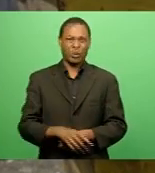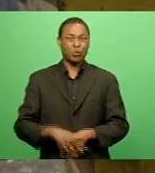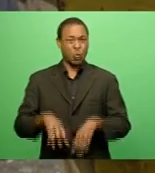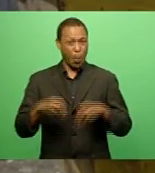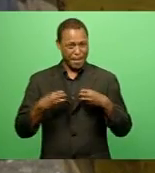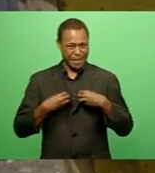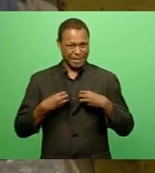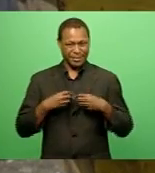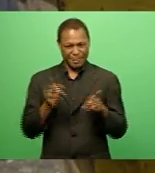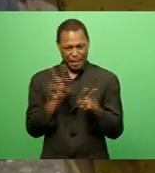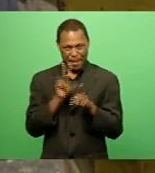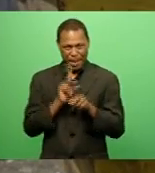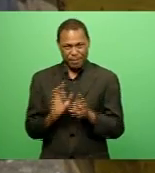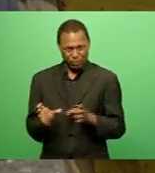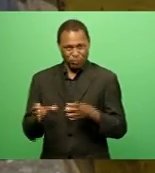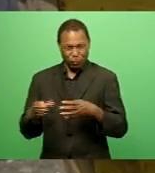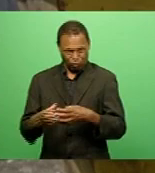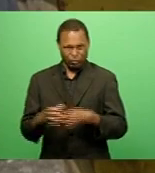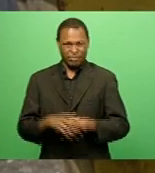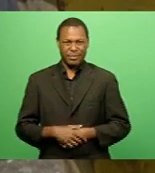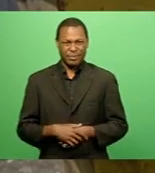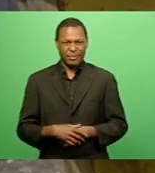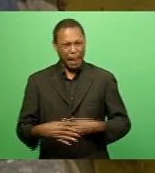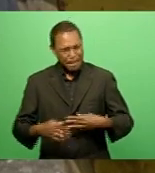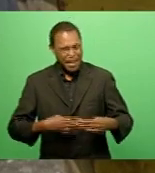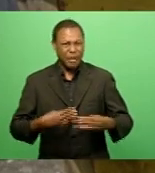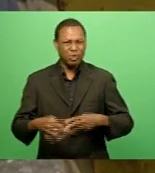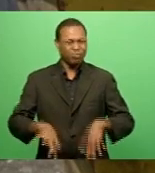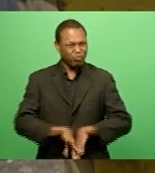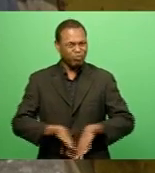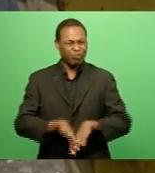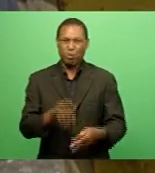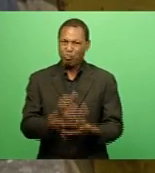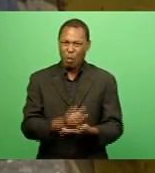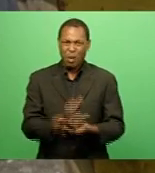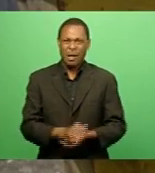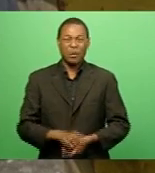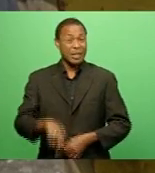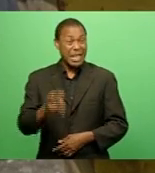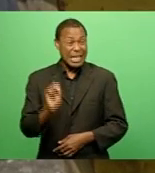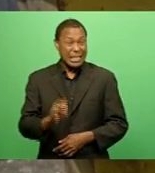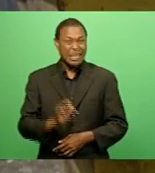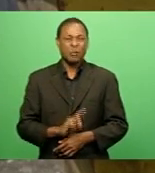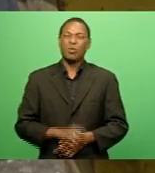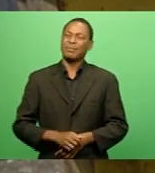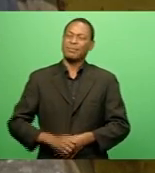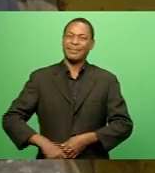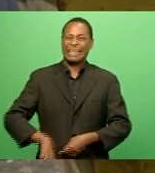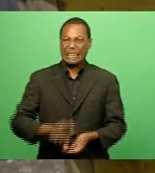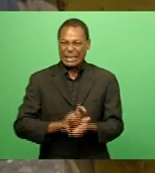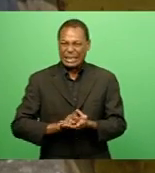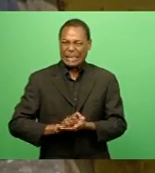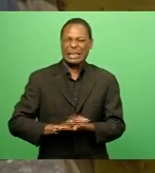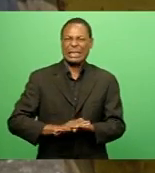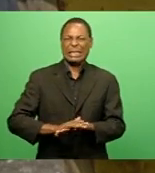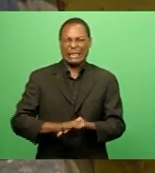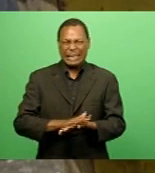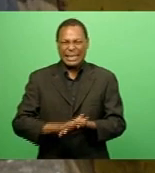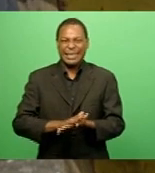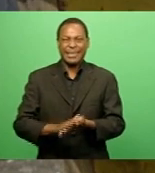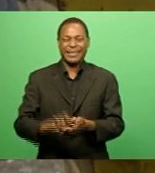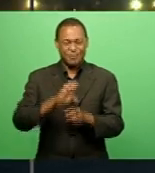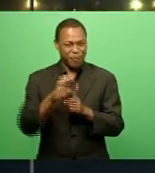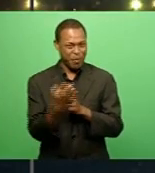sectors manage their waste properly. The Global Recycling Day emphasizes on the need to keep a clean environment. Dipesh Kumar,